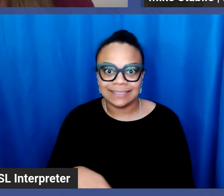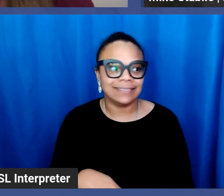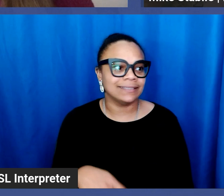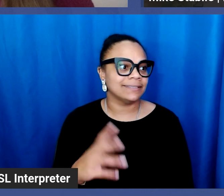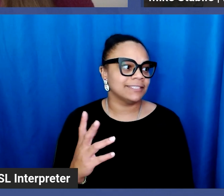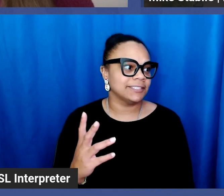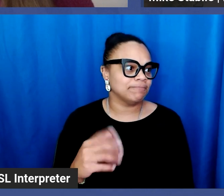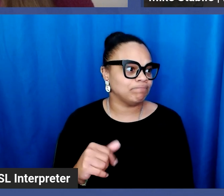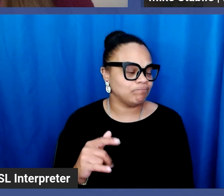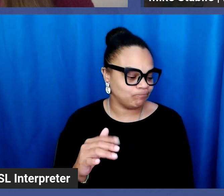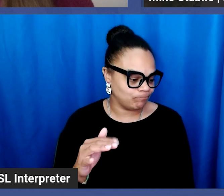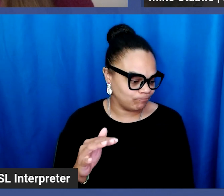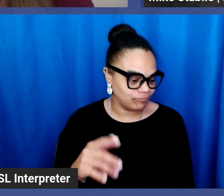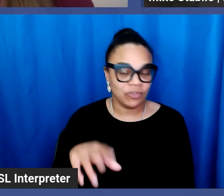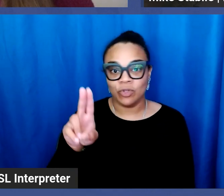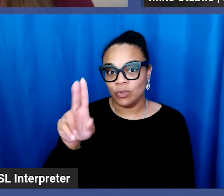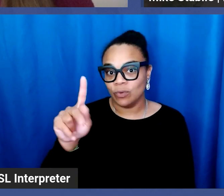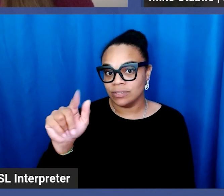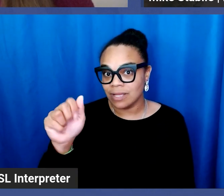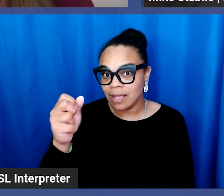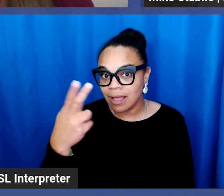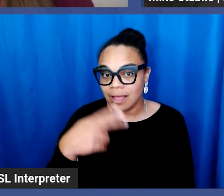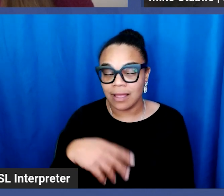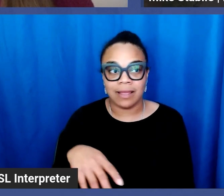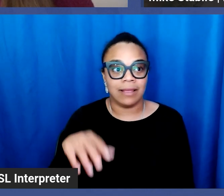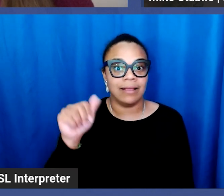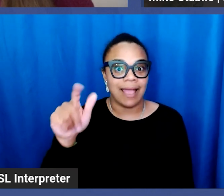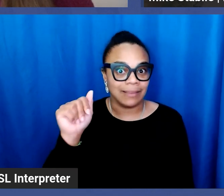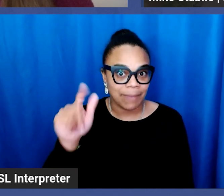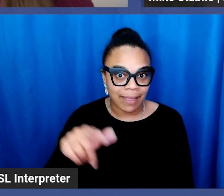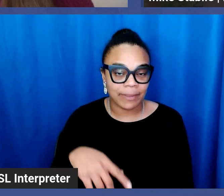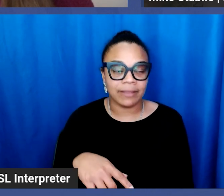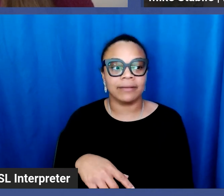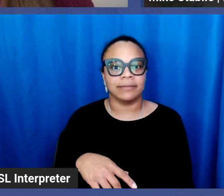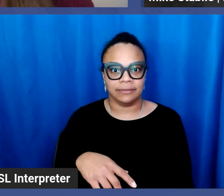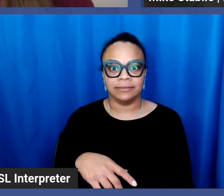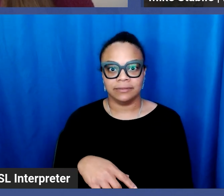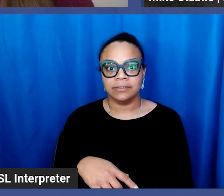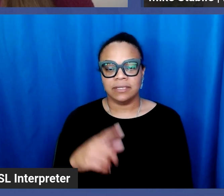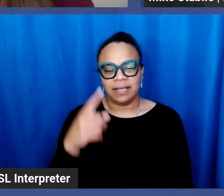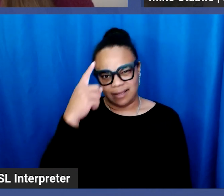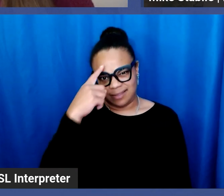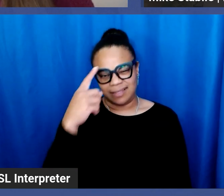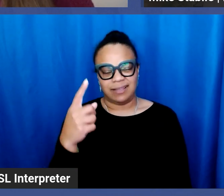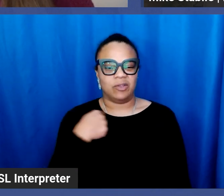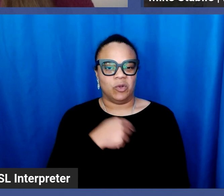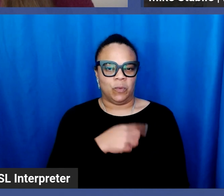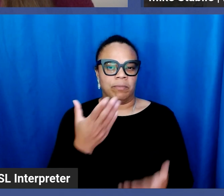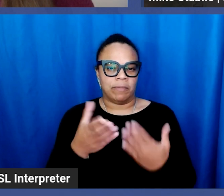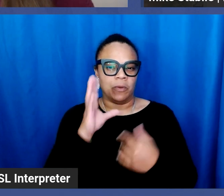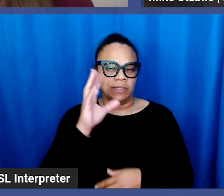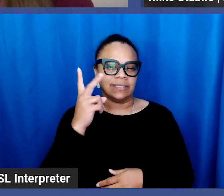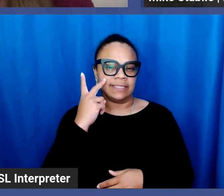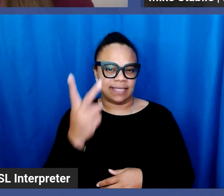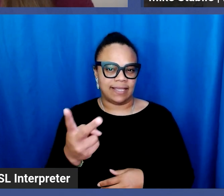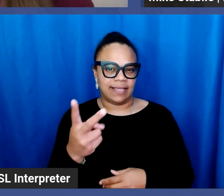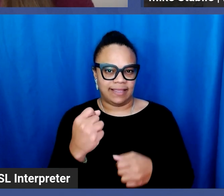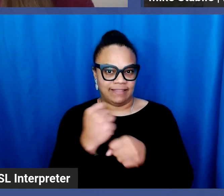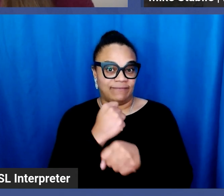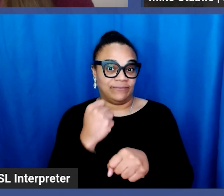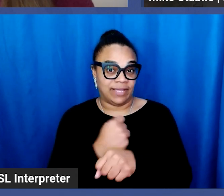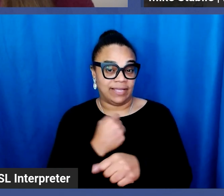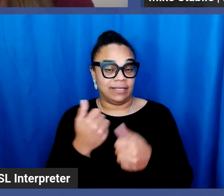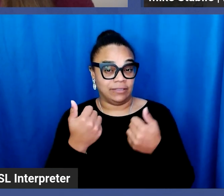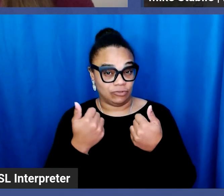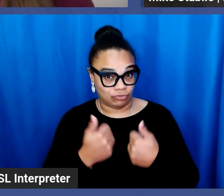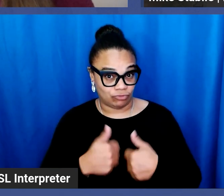and, Utah and Alabama and things like that. I think that where we're likely to see the fight attempt to move, at